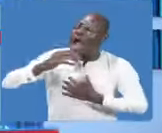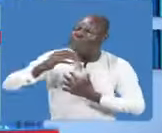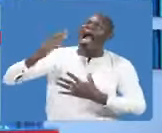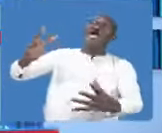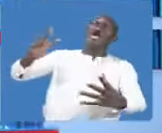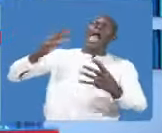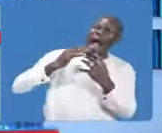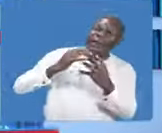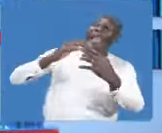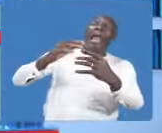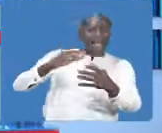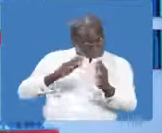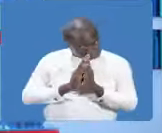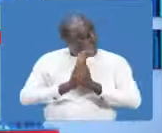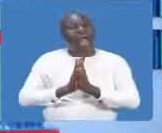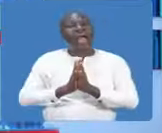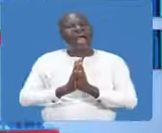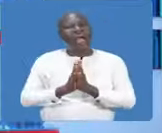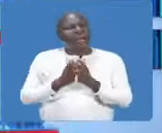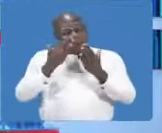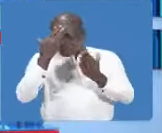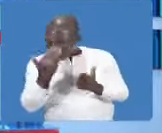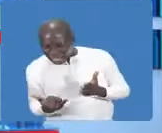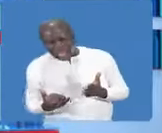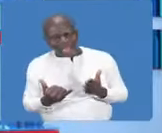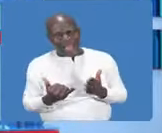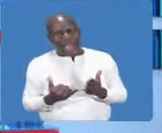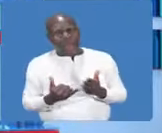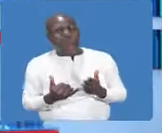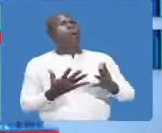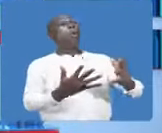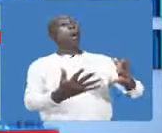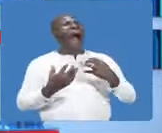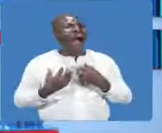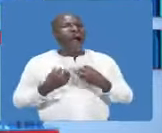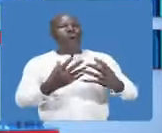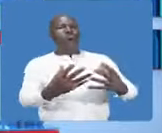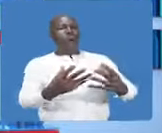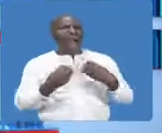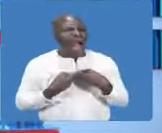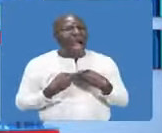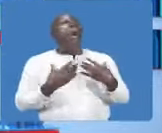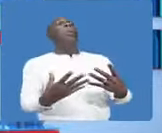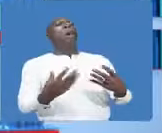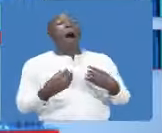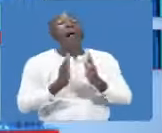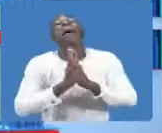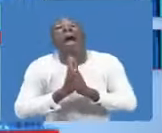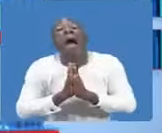ha ha ade ba sama wa wo so wo bom pa ye na ha ha ade e kasa obi adofo a